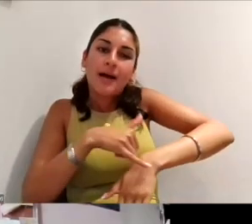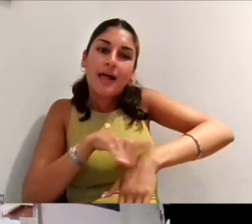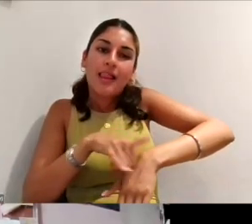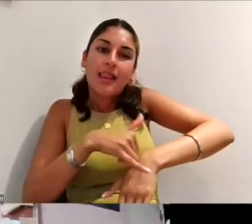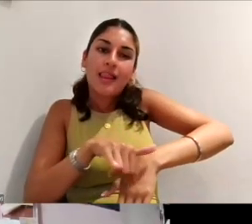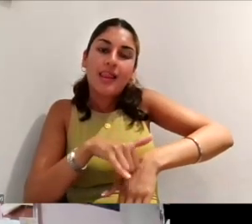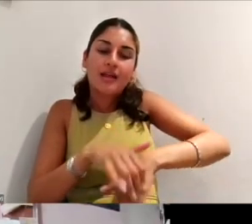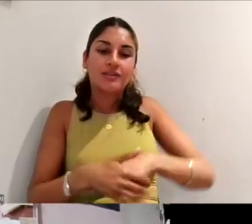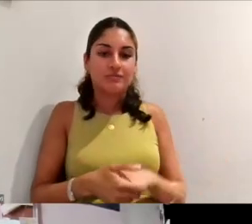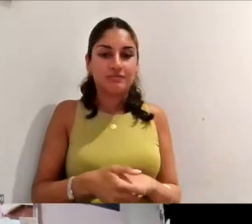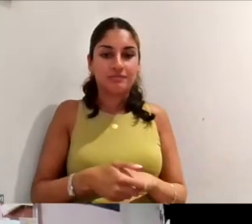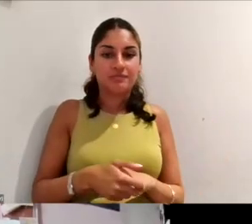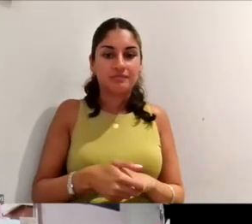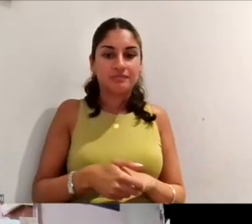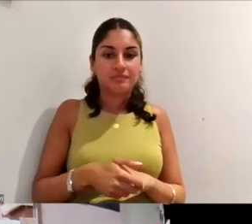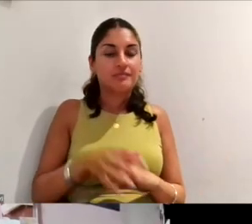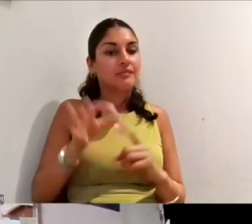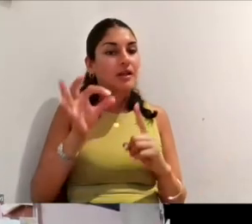Fire.